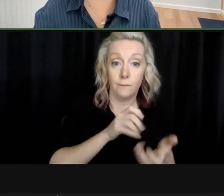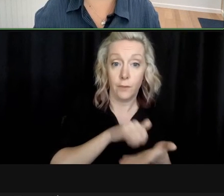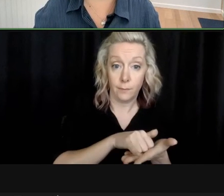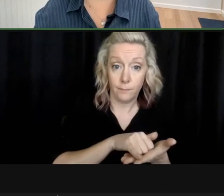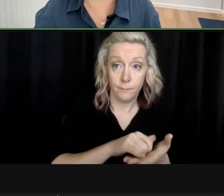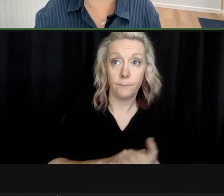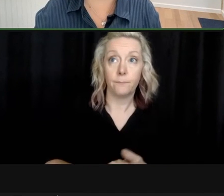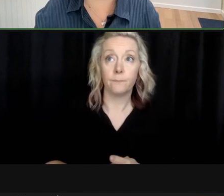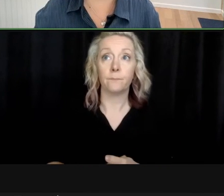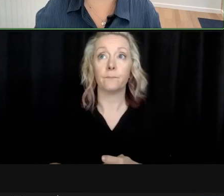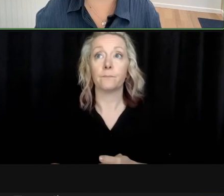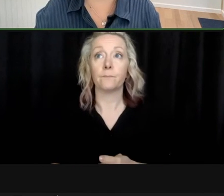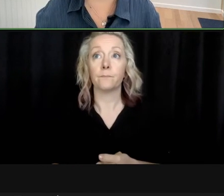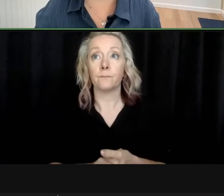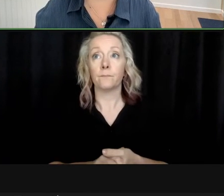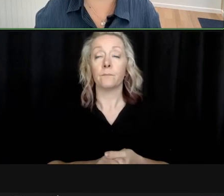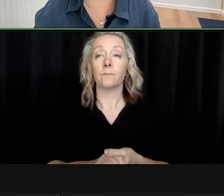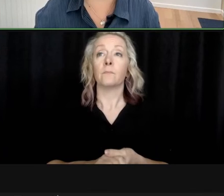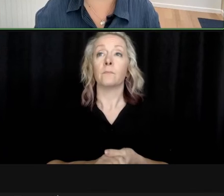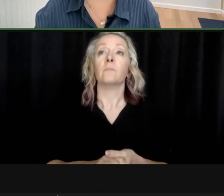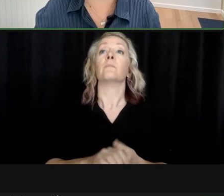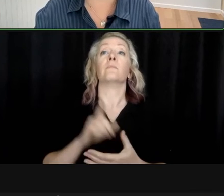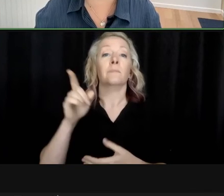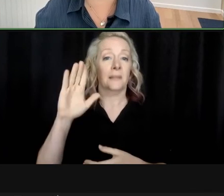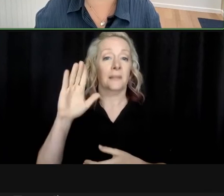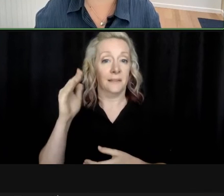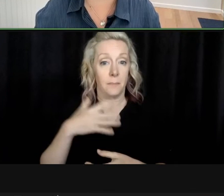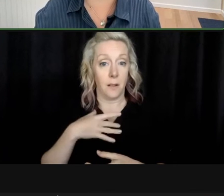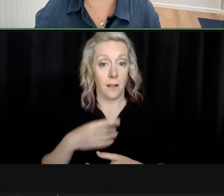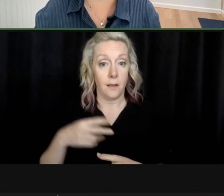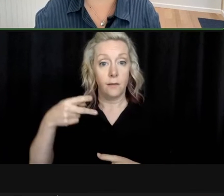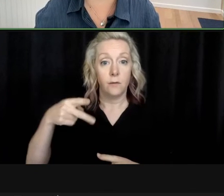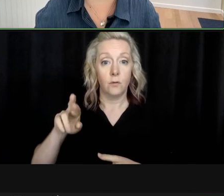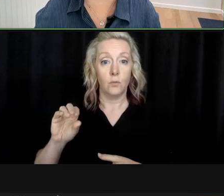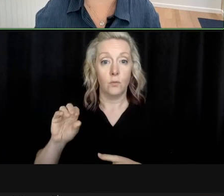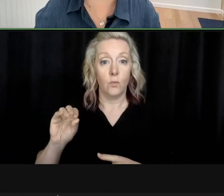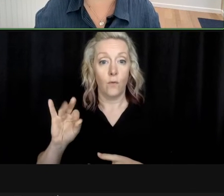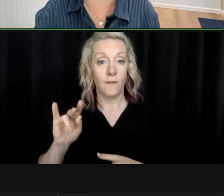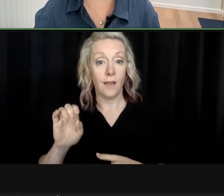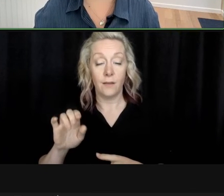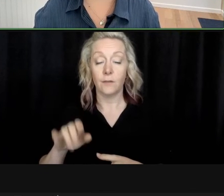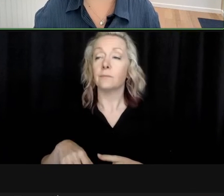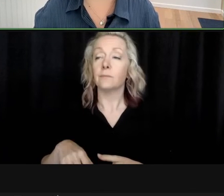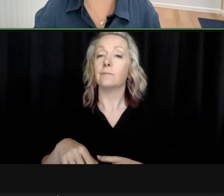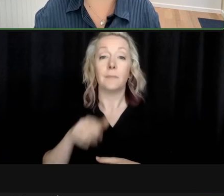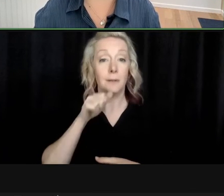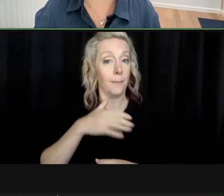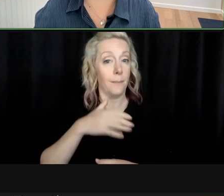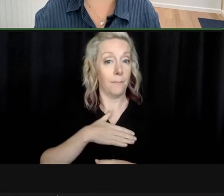Oh, good, Michelle. I'm glad you like that profile. That's Tim Hartshorn's profile. So you should give Dr. Tim Hartshorn credit for